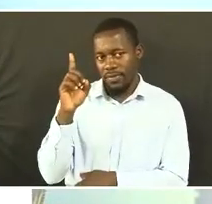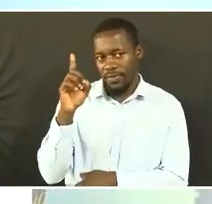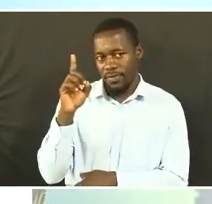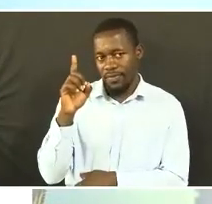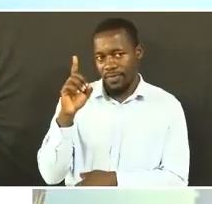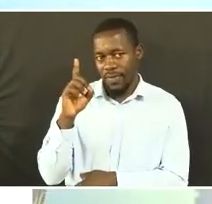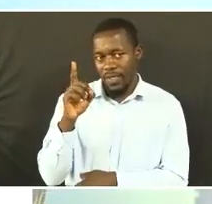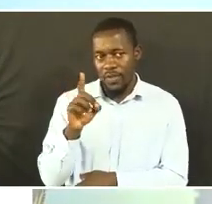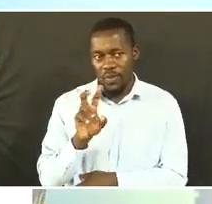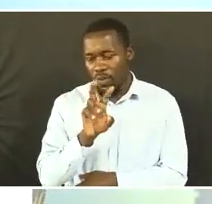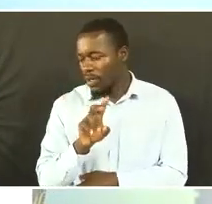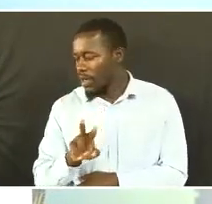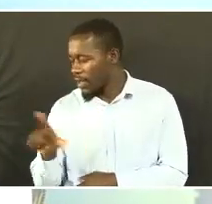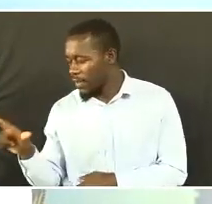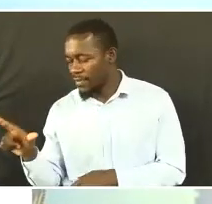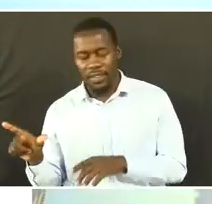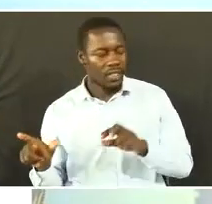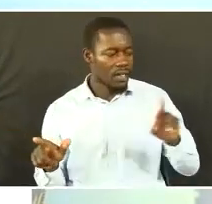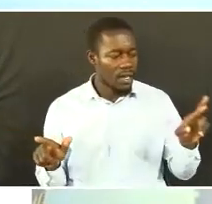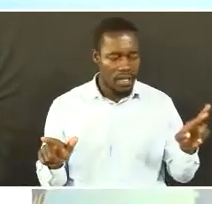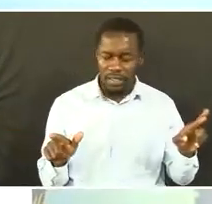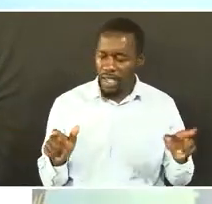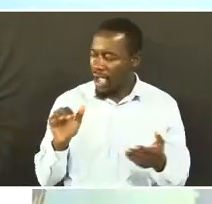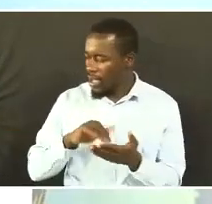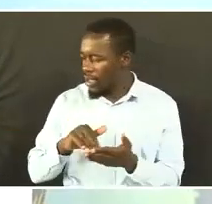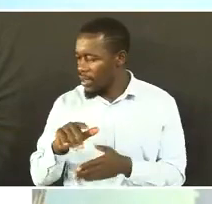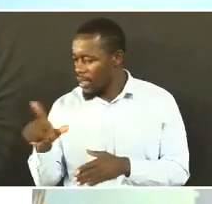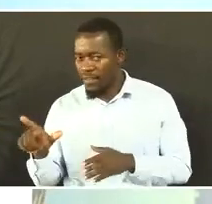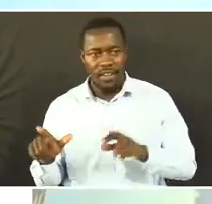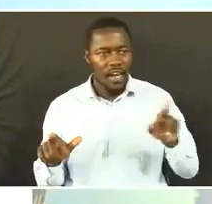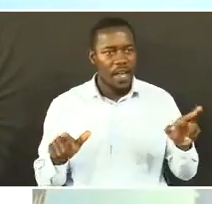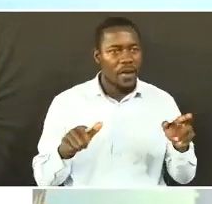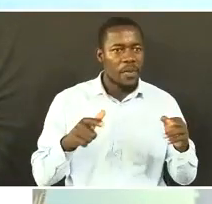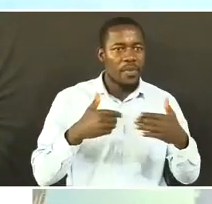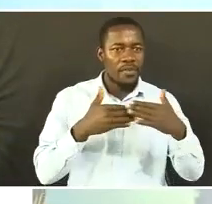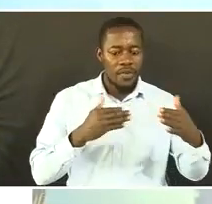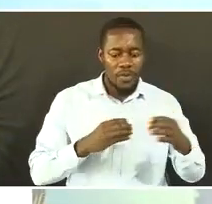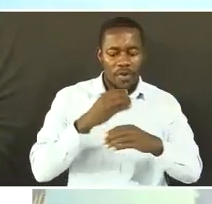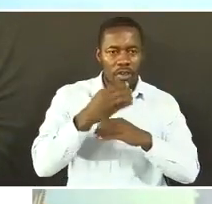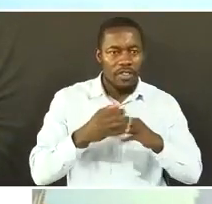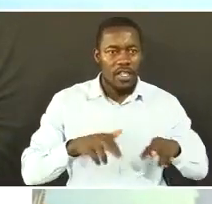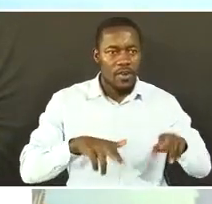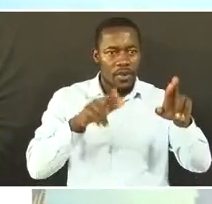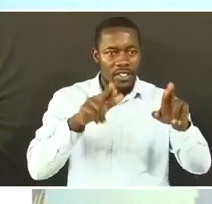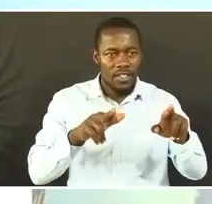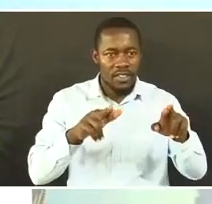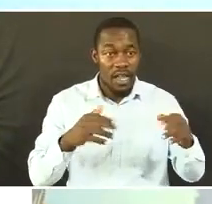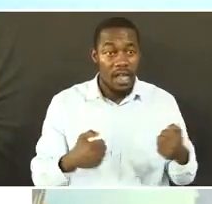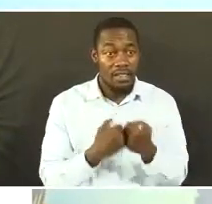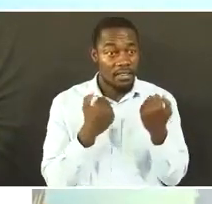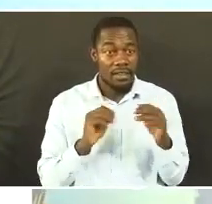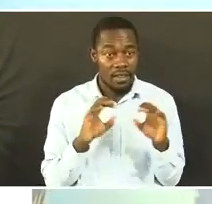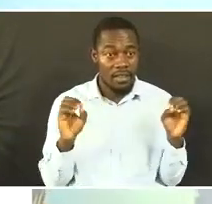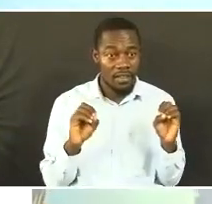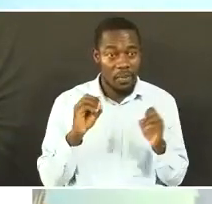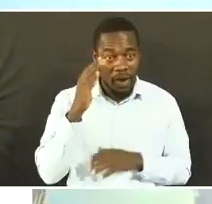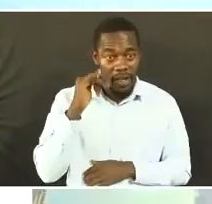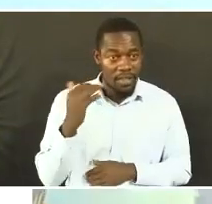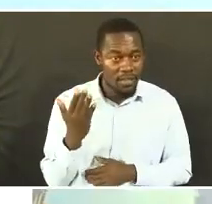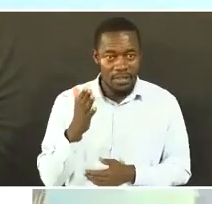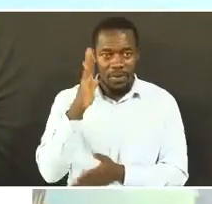look left and right again before crossing the highway. It is because of God's divine purpose for our